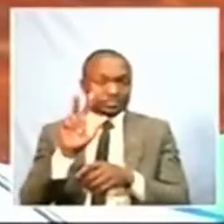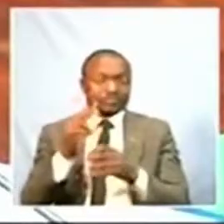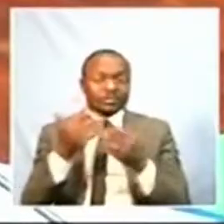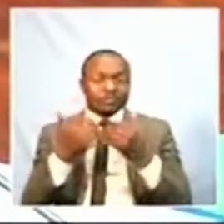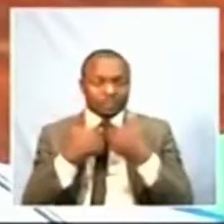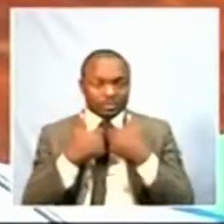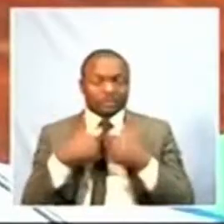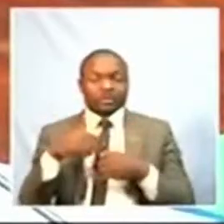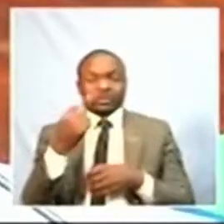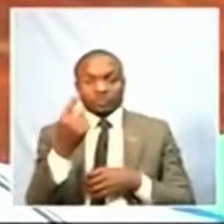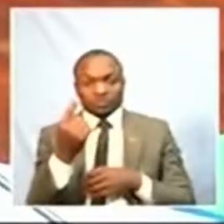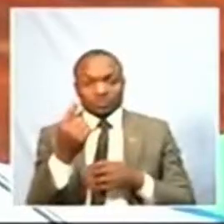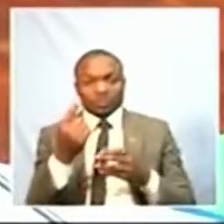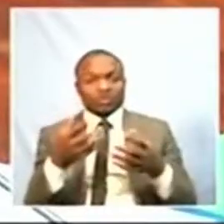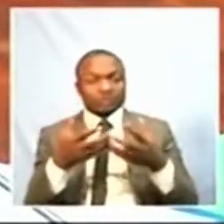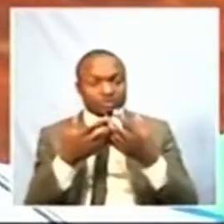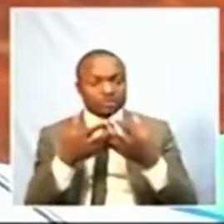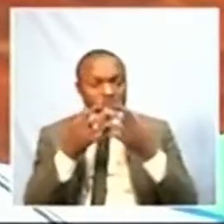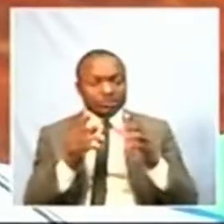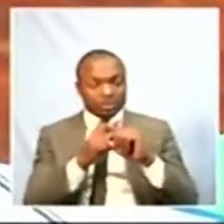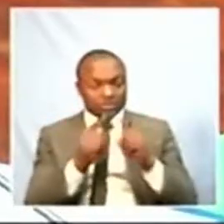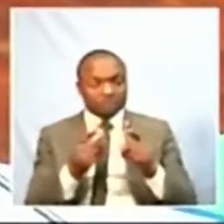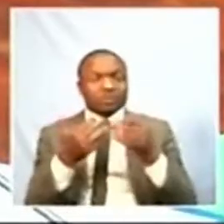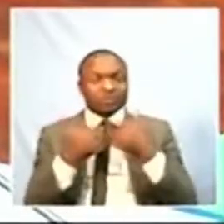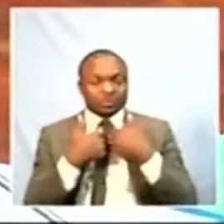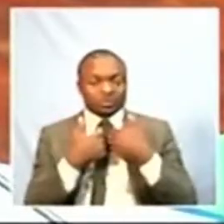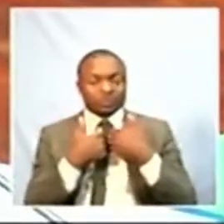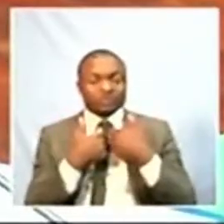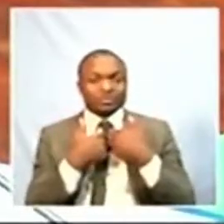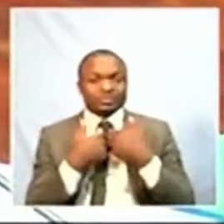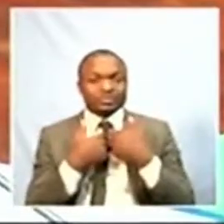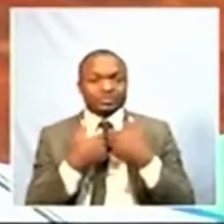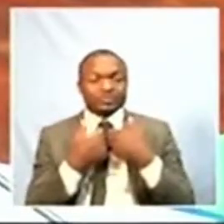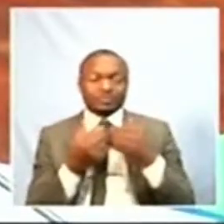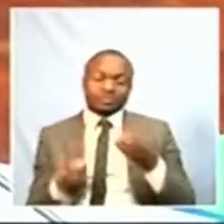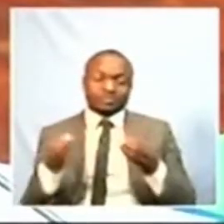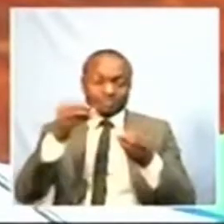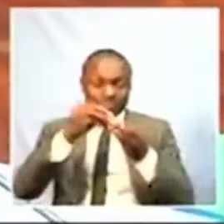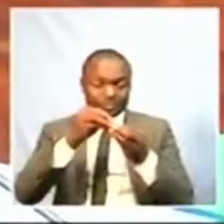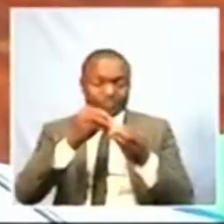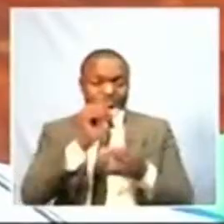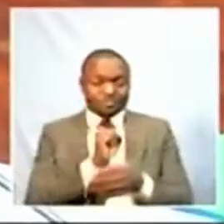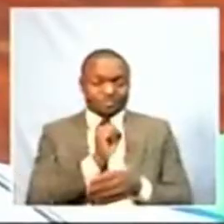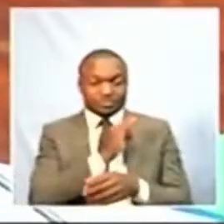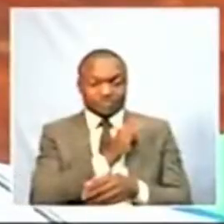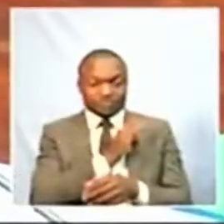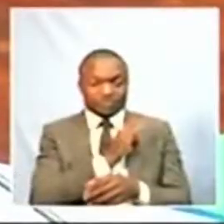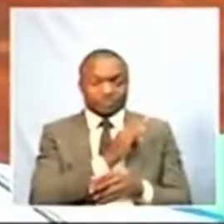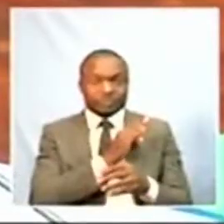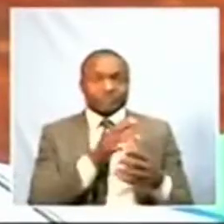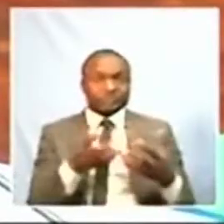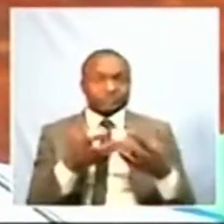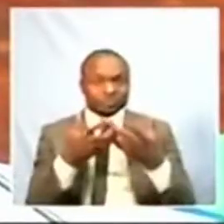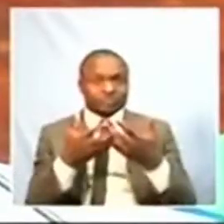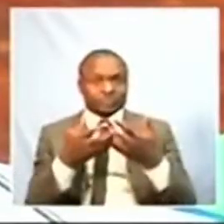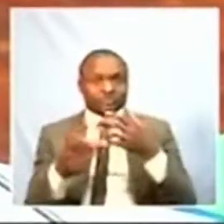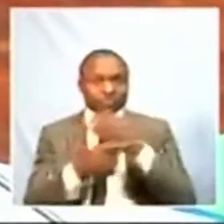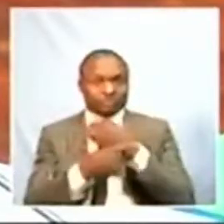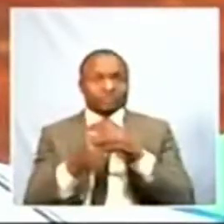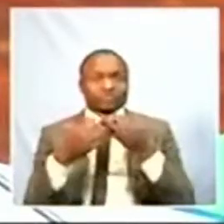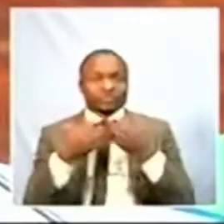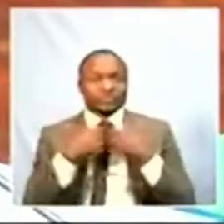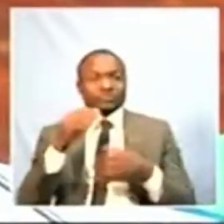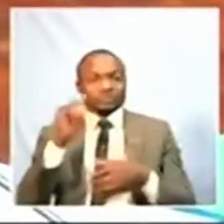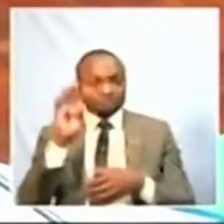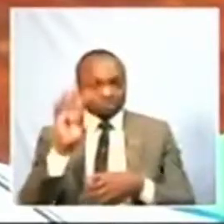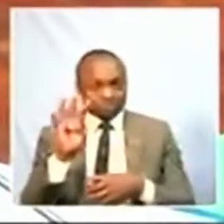engineer. But now we have received additional staff in the engineering department. We have a total of 4 civil